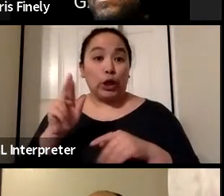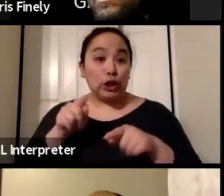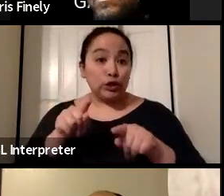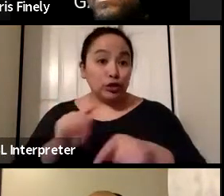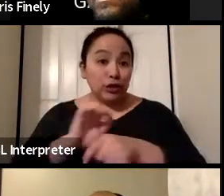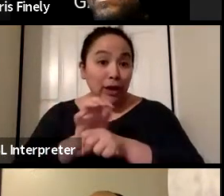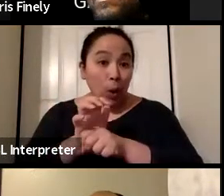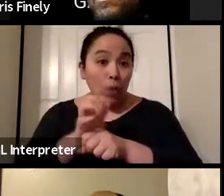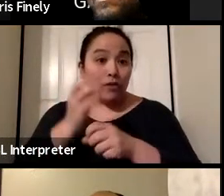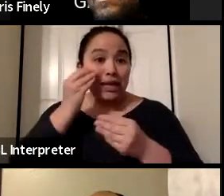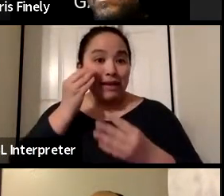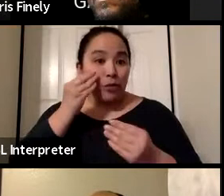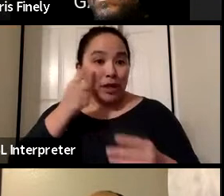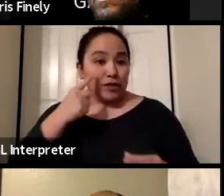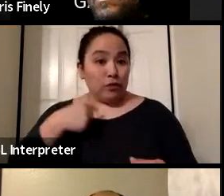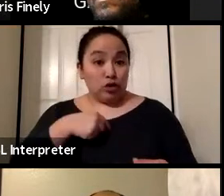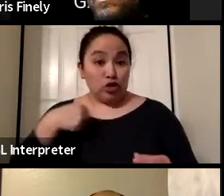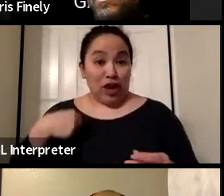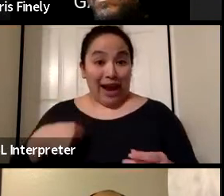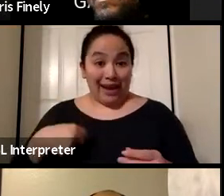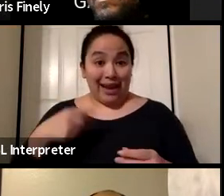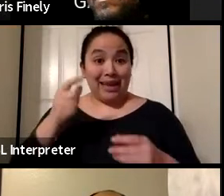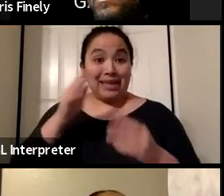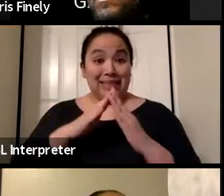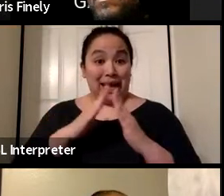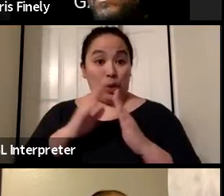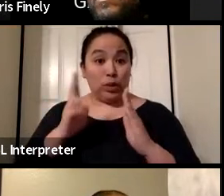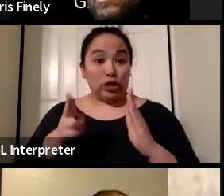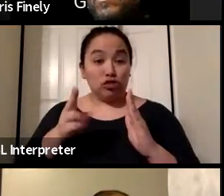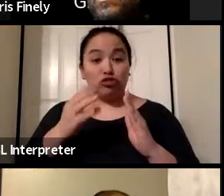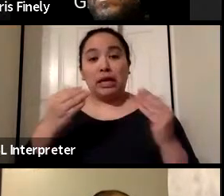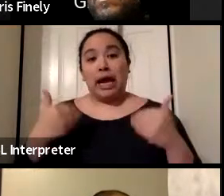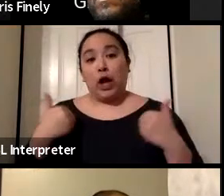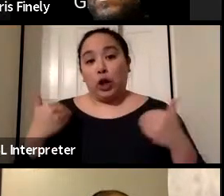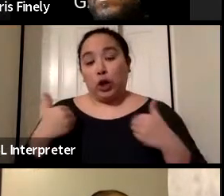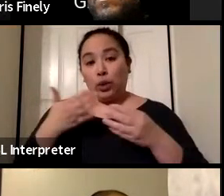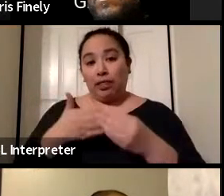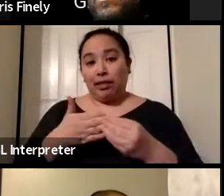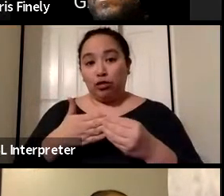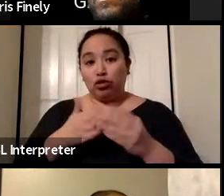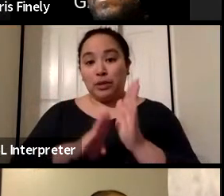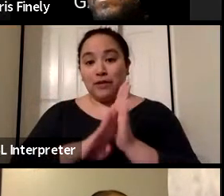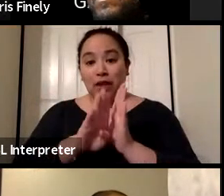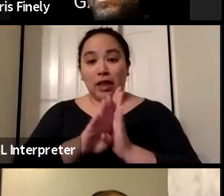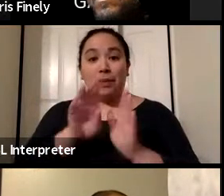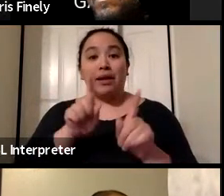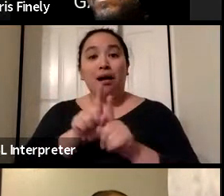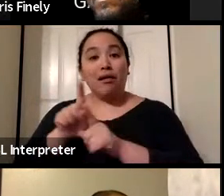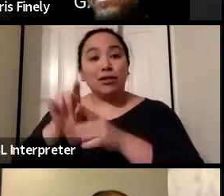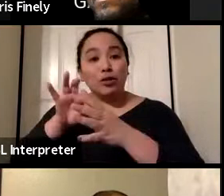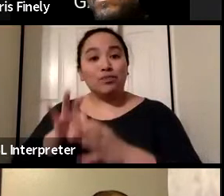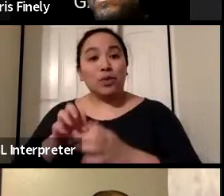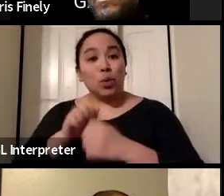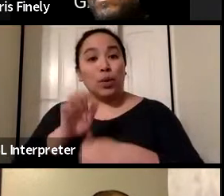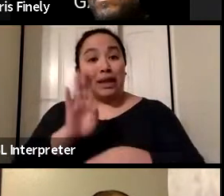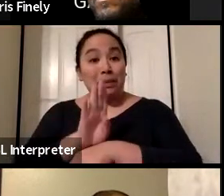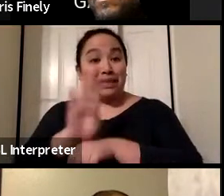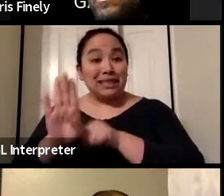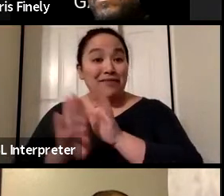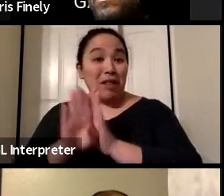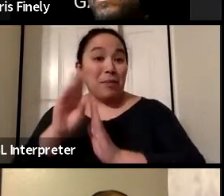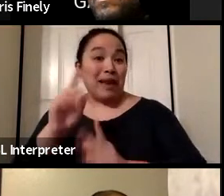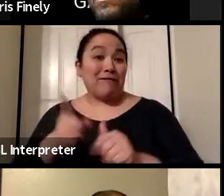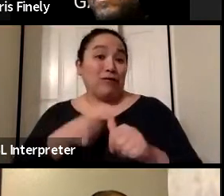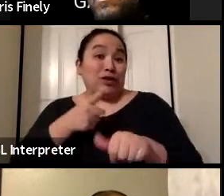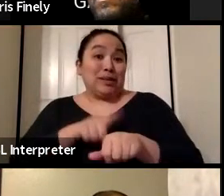on Chinatown's history, and youth leadership development, along with sessions for business development and first-time